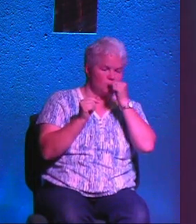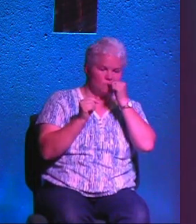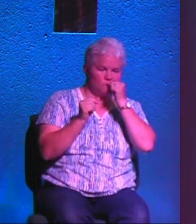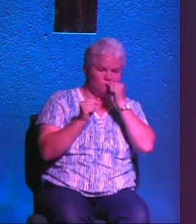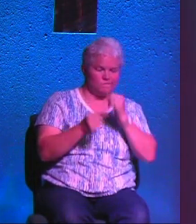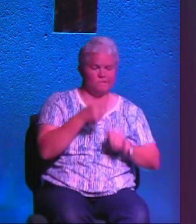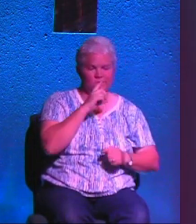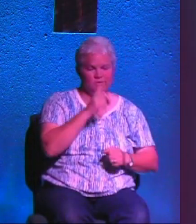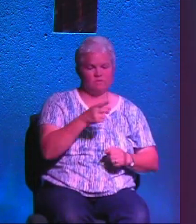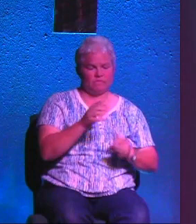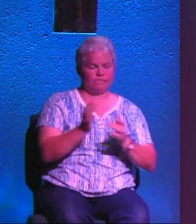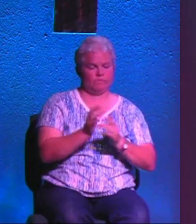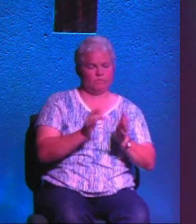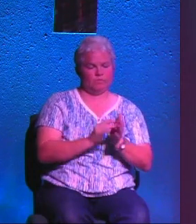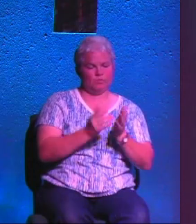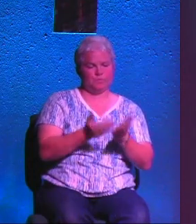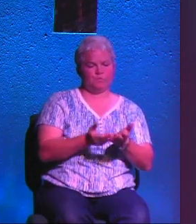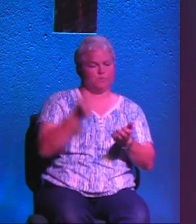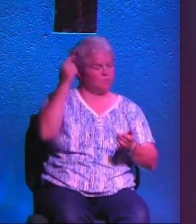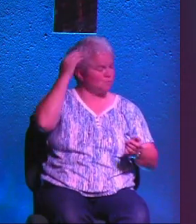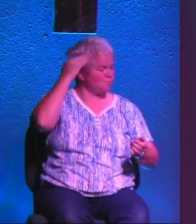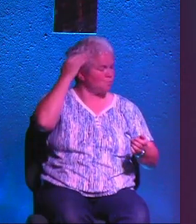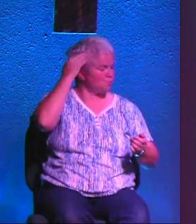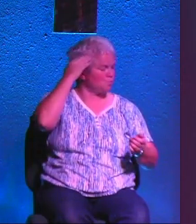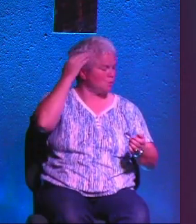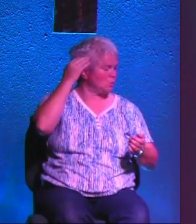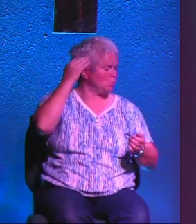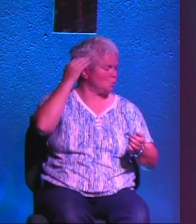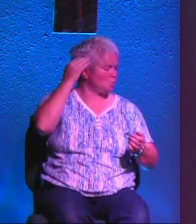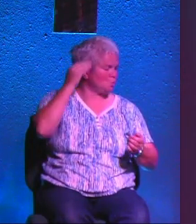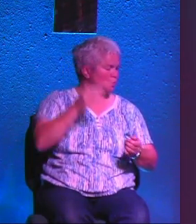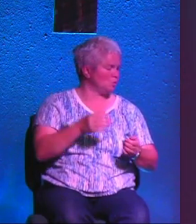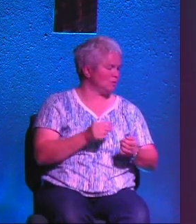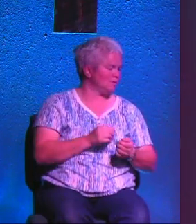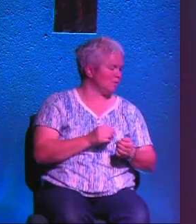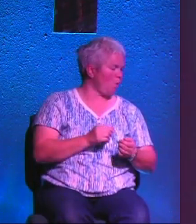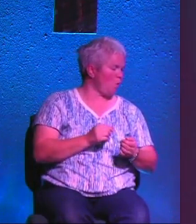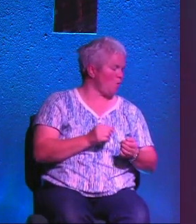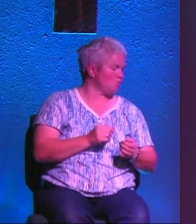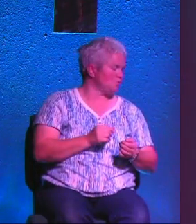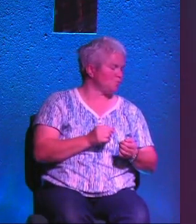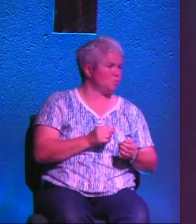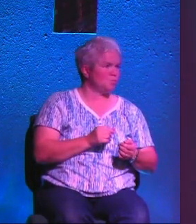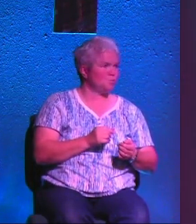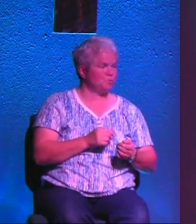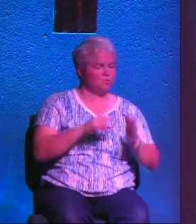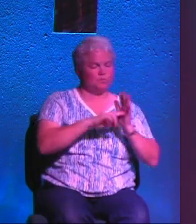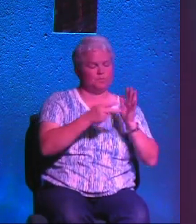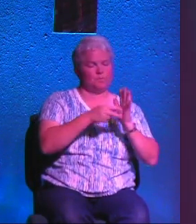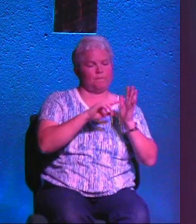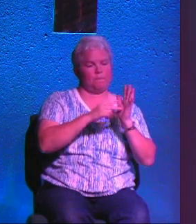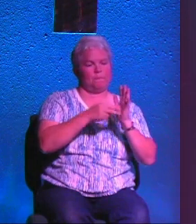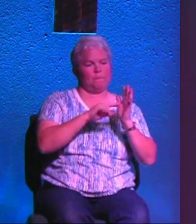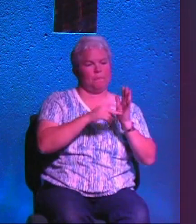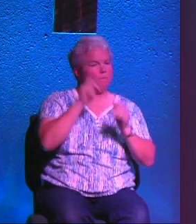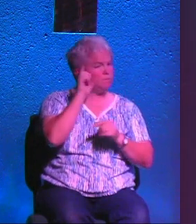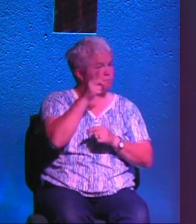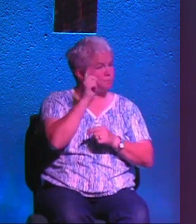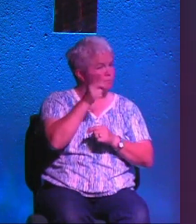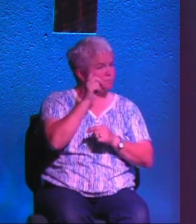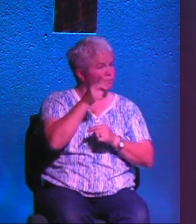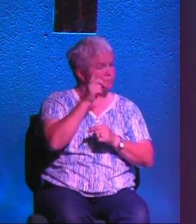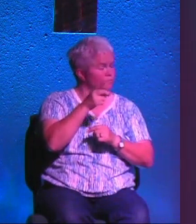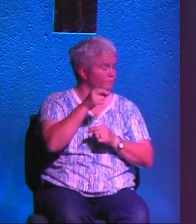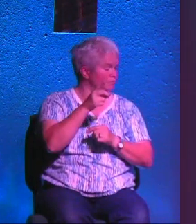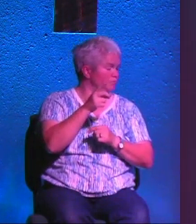of our true biblical thinking, and, you know, a mile down the road, you're way off. So we take these principles, we take these